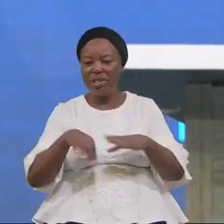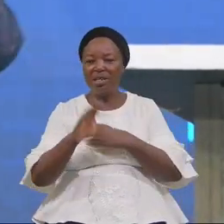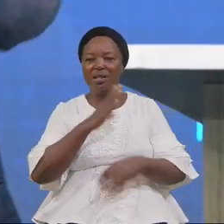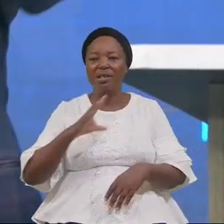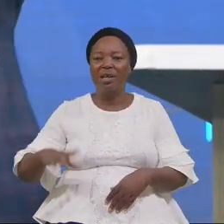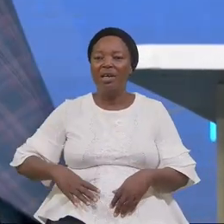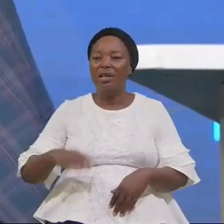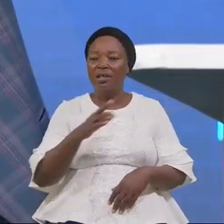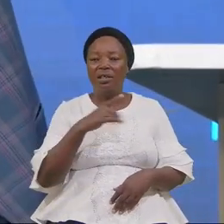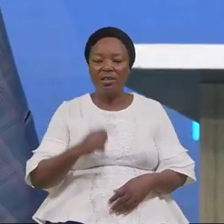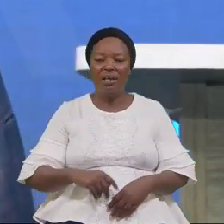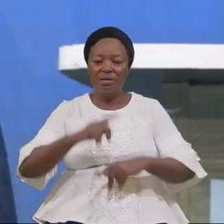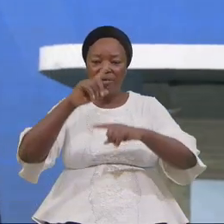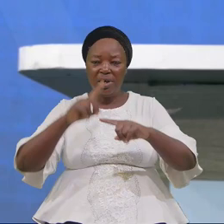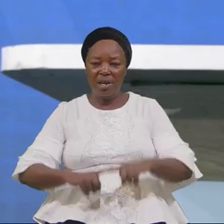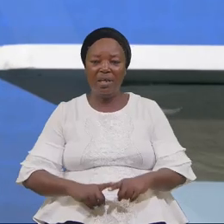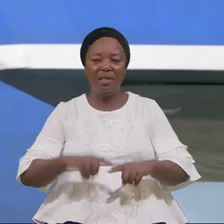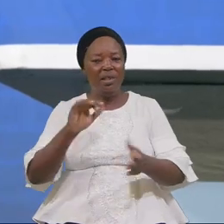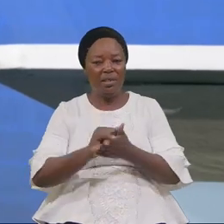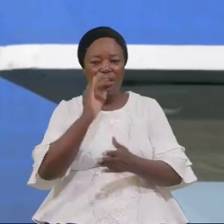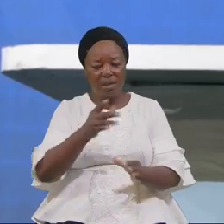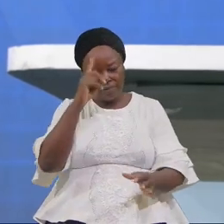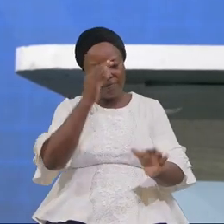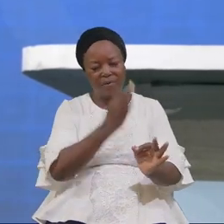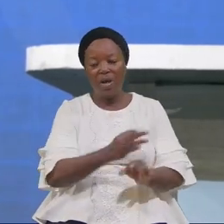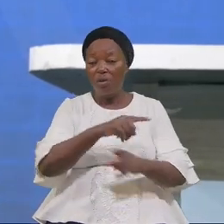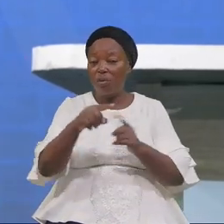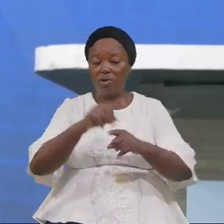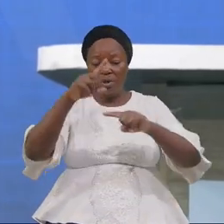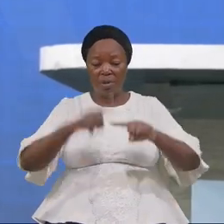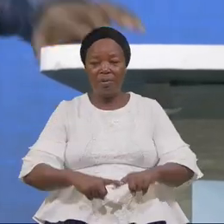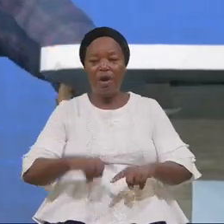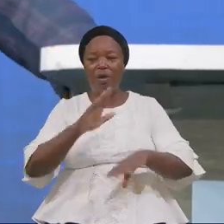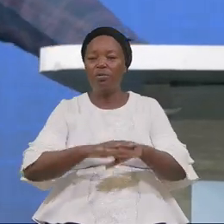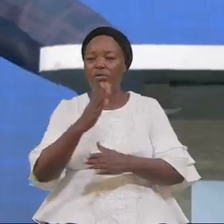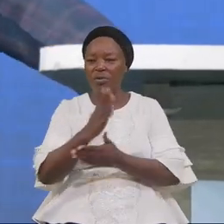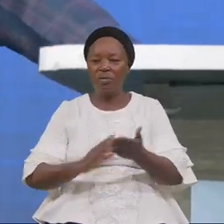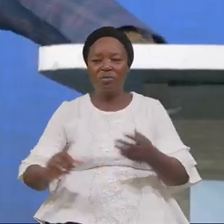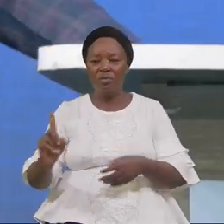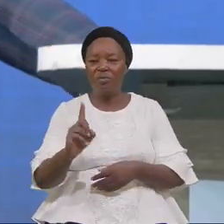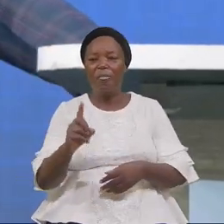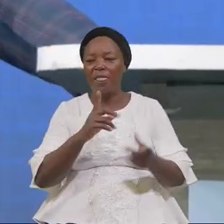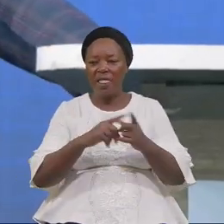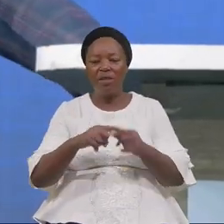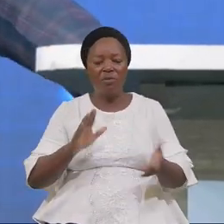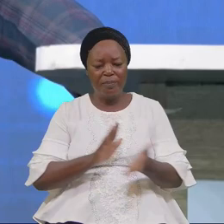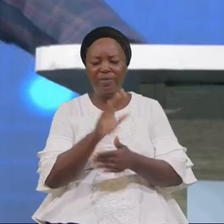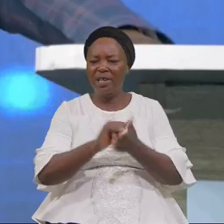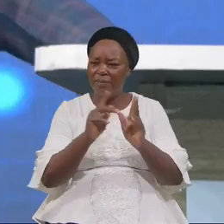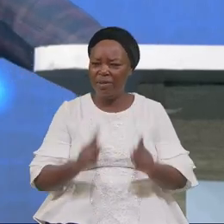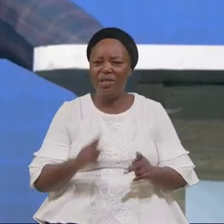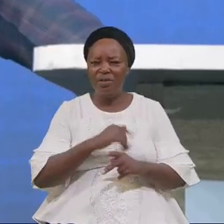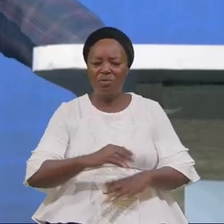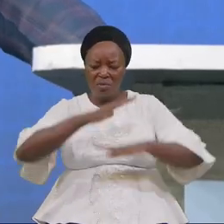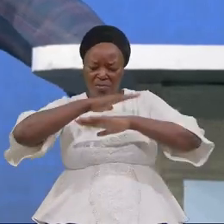Christ. Reliance, that's faith. When you rely on someone, you believe him, you rest on